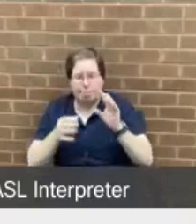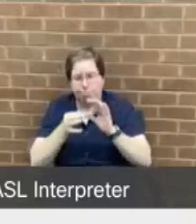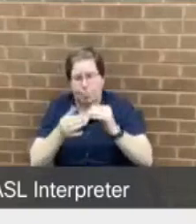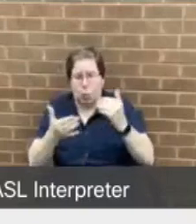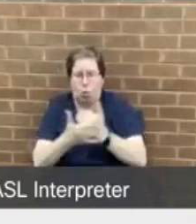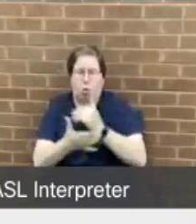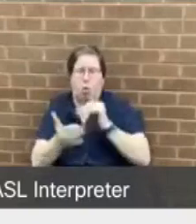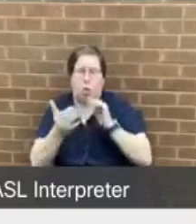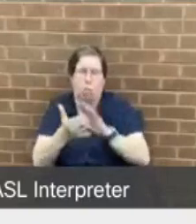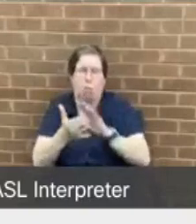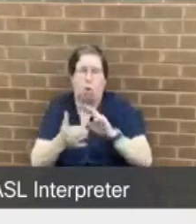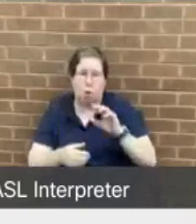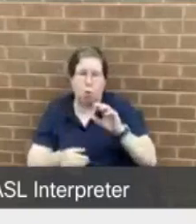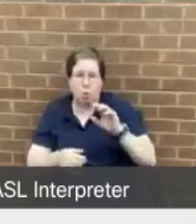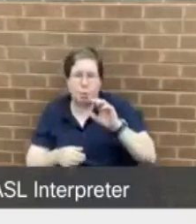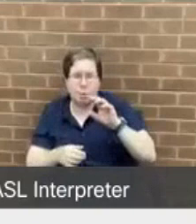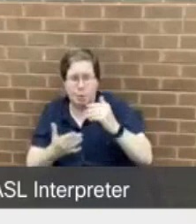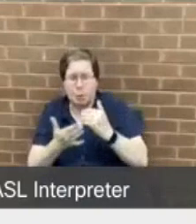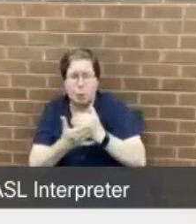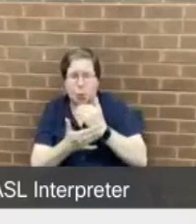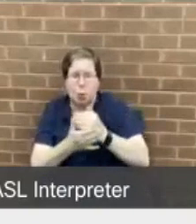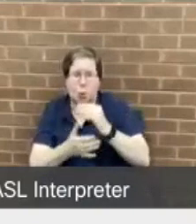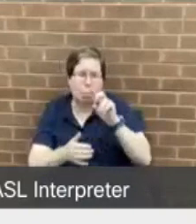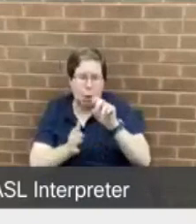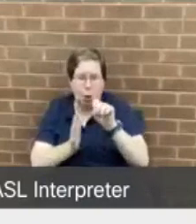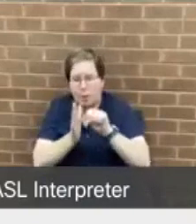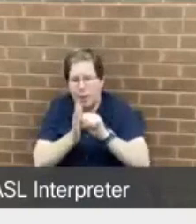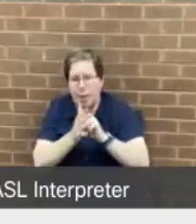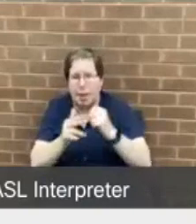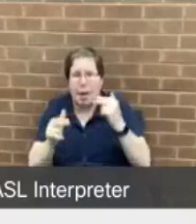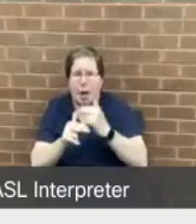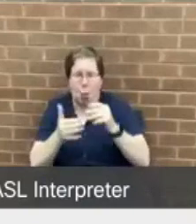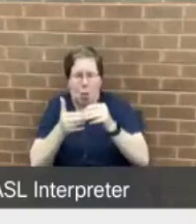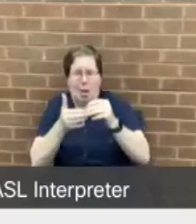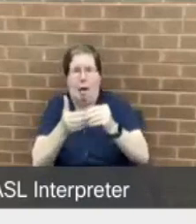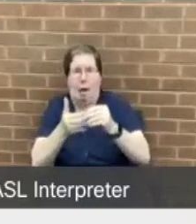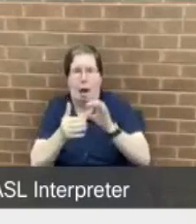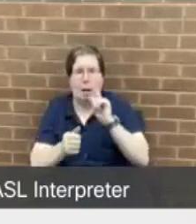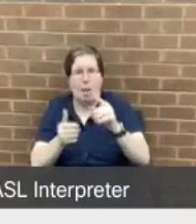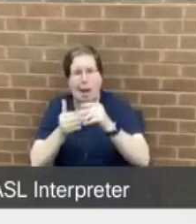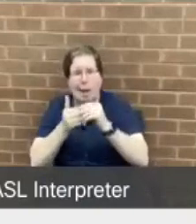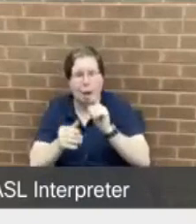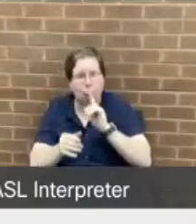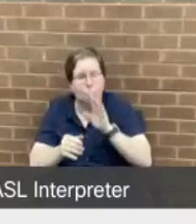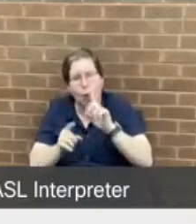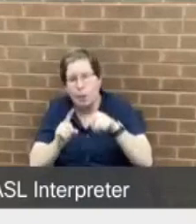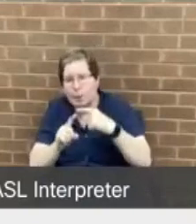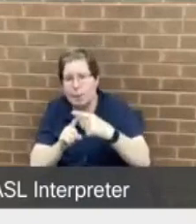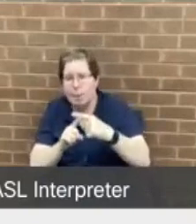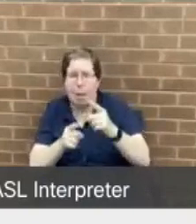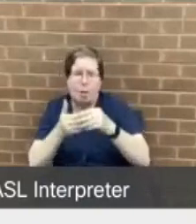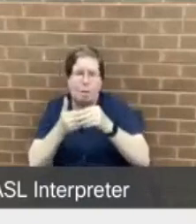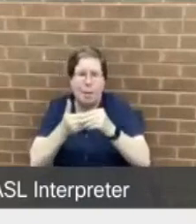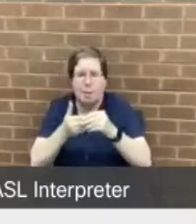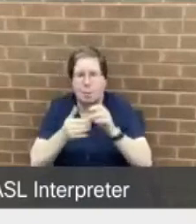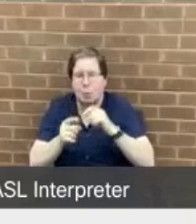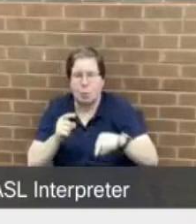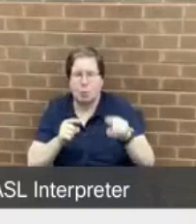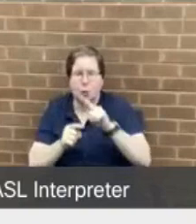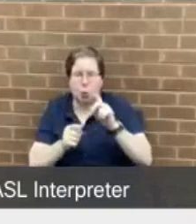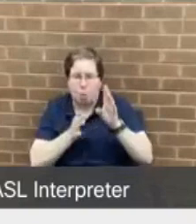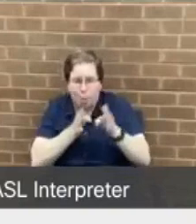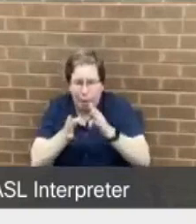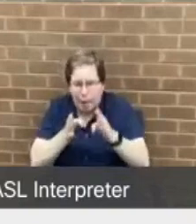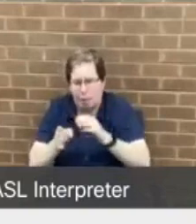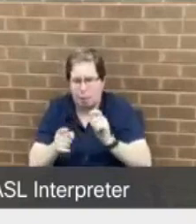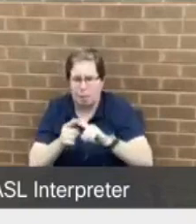approach, SHA's context-driven guide. So what that guide really does, it builds flexibility into our planning concepts and